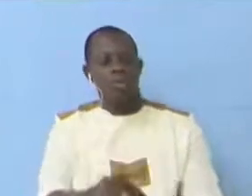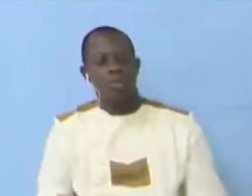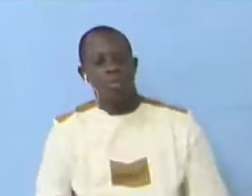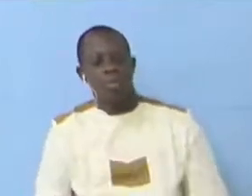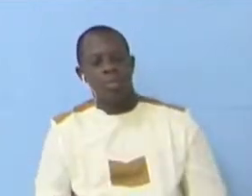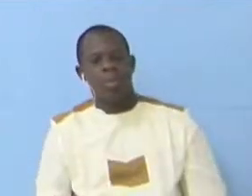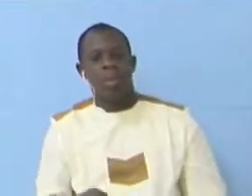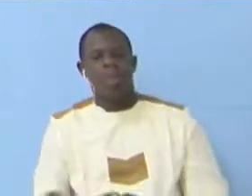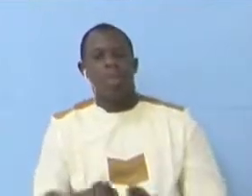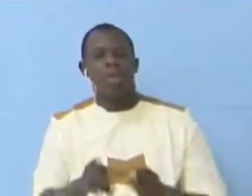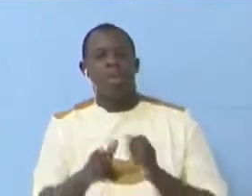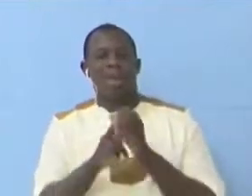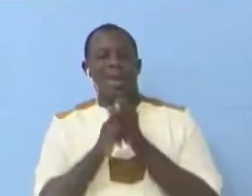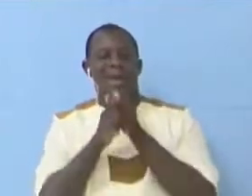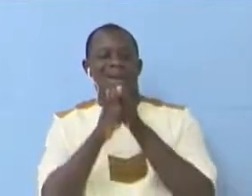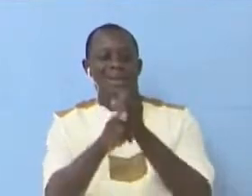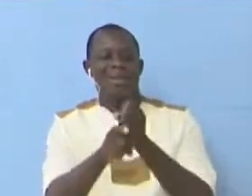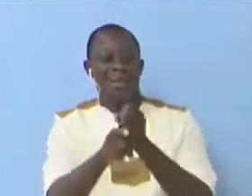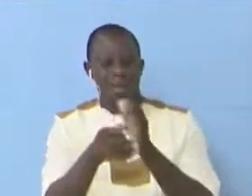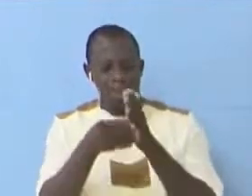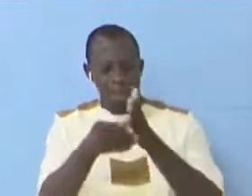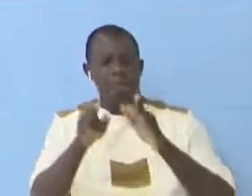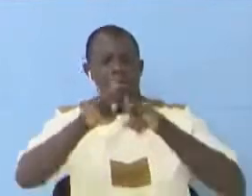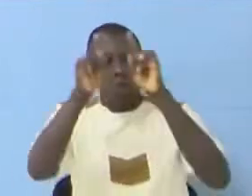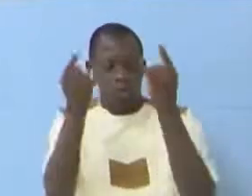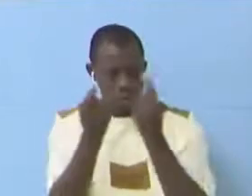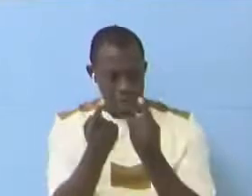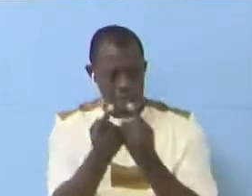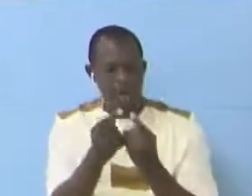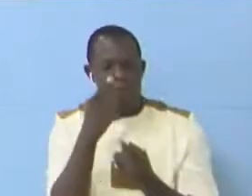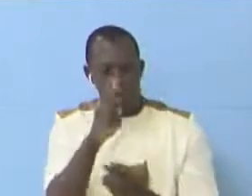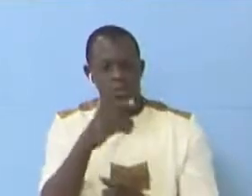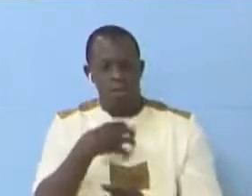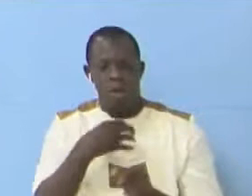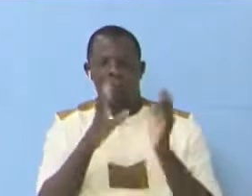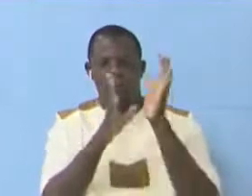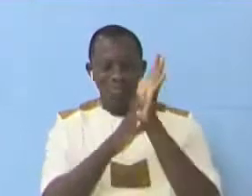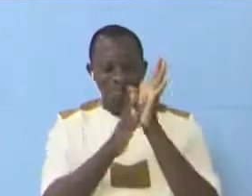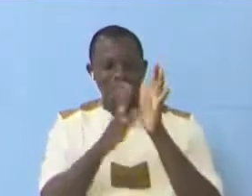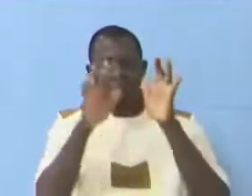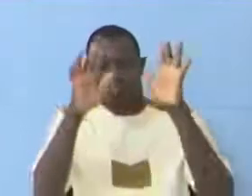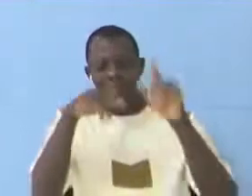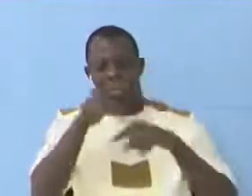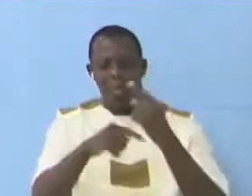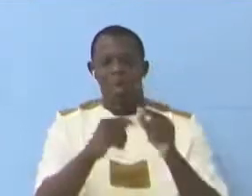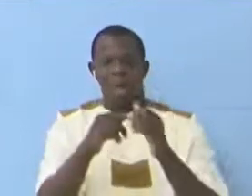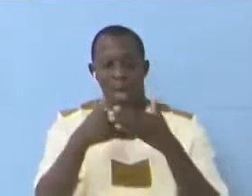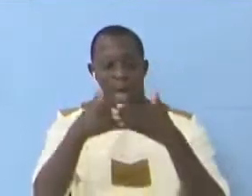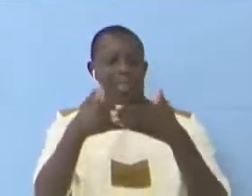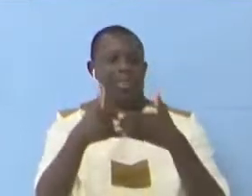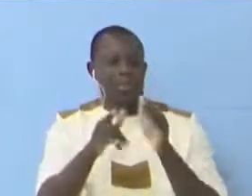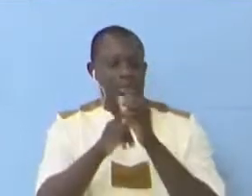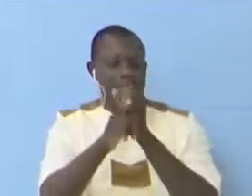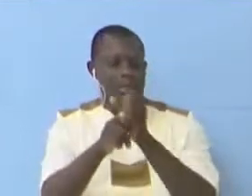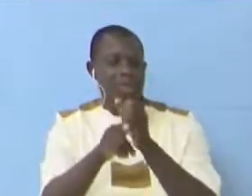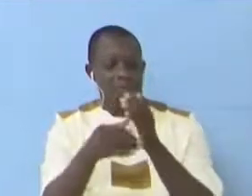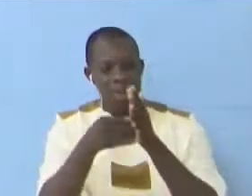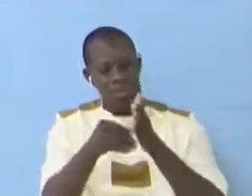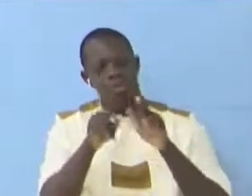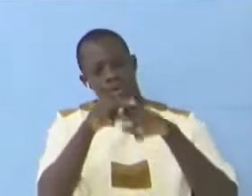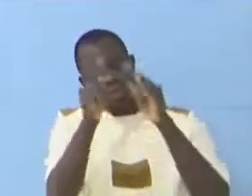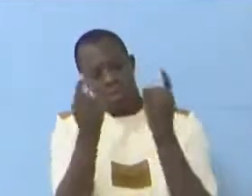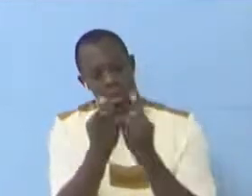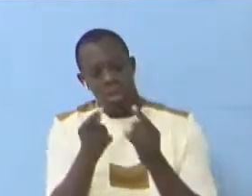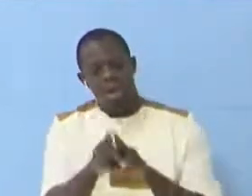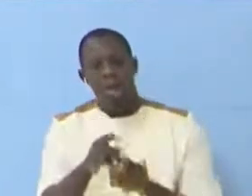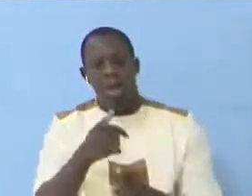To acting deputy director general. xam ne nii maa doon yaxantu ci kii maqaamaam ki topp ci directeur général bi.